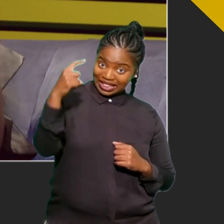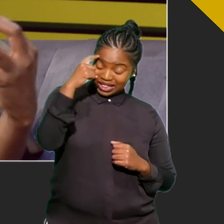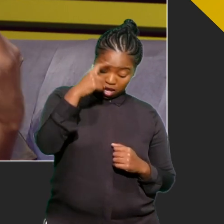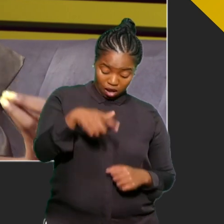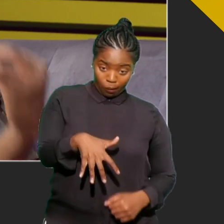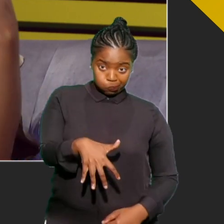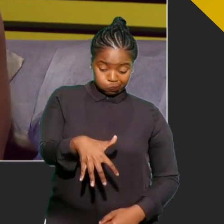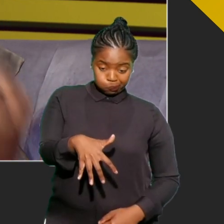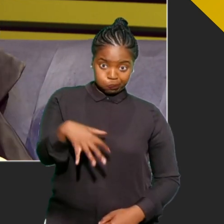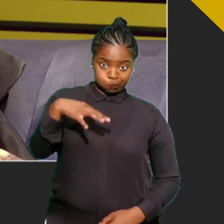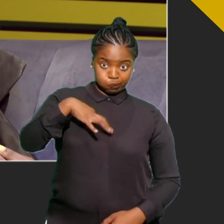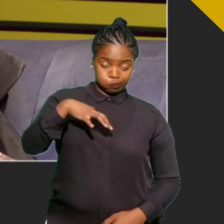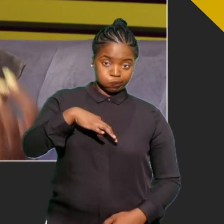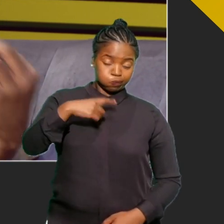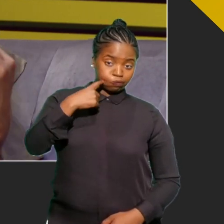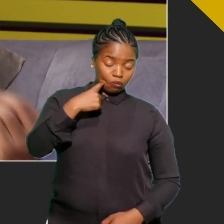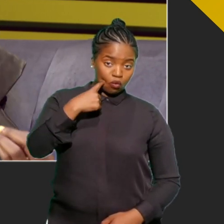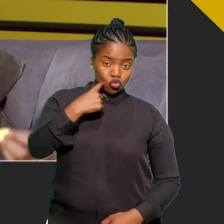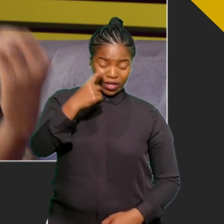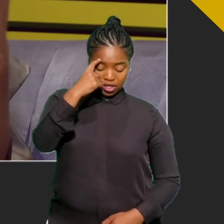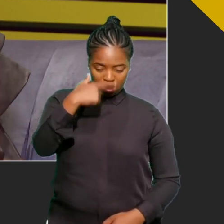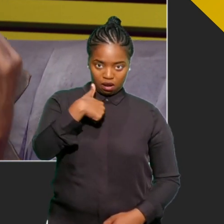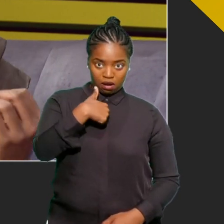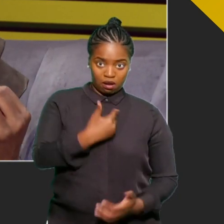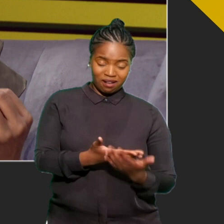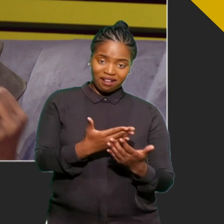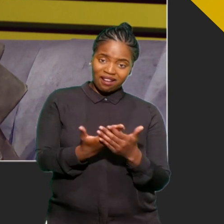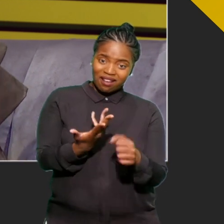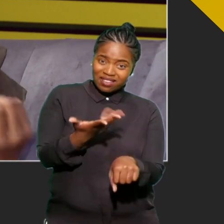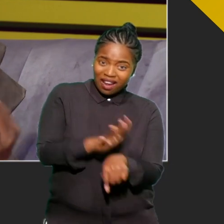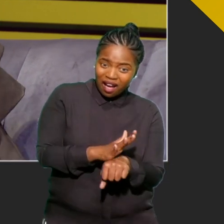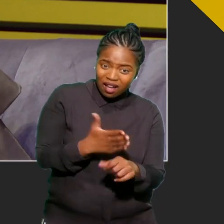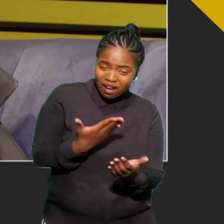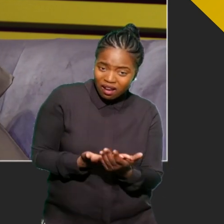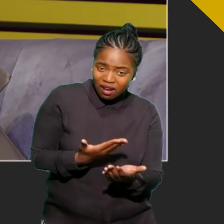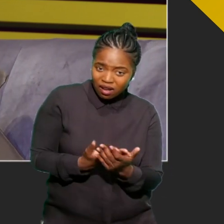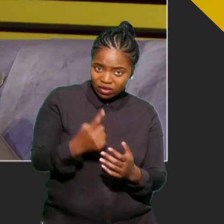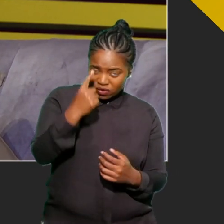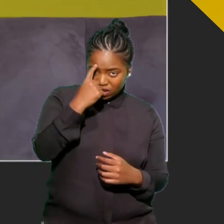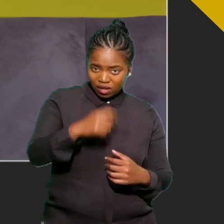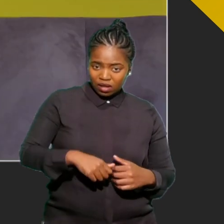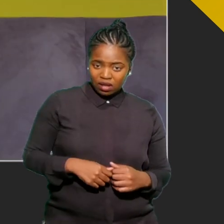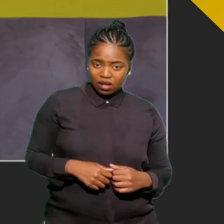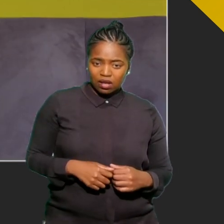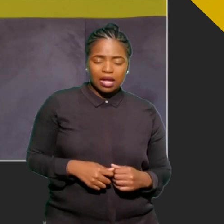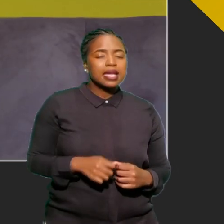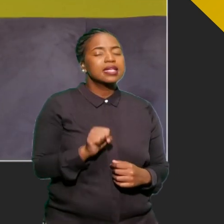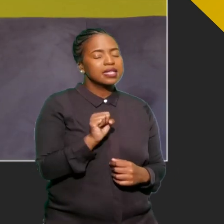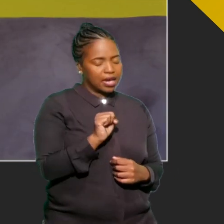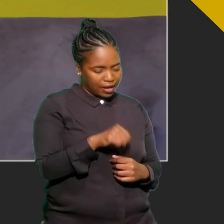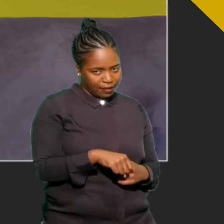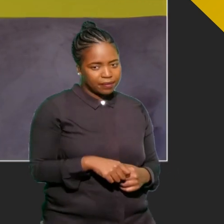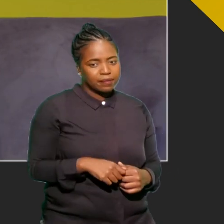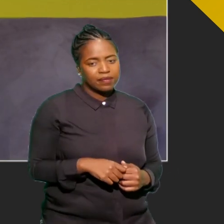when you found out you're pregnant, did you think there's a possibility there can be complications? Yeah.